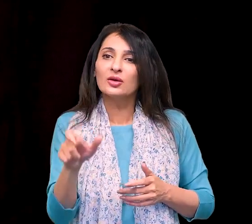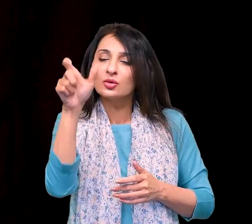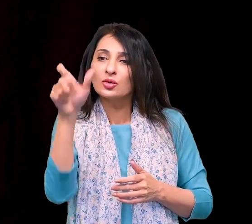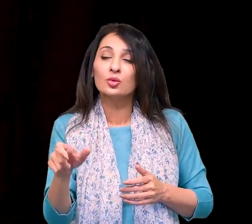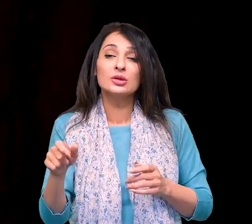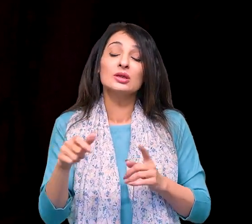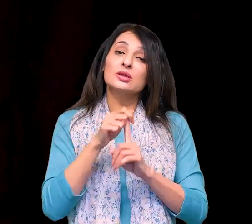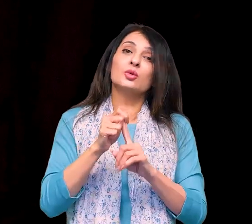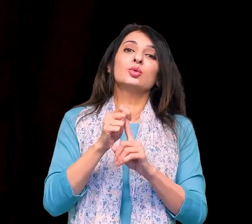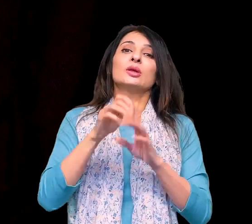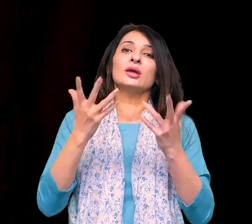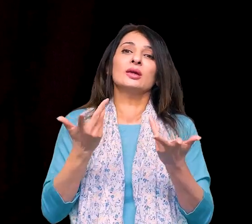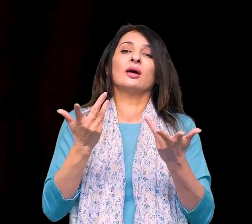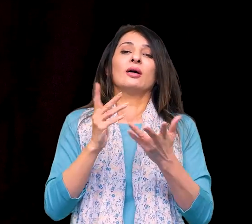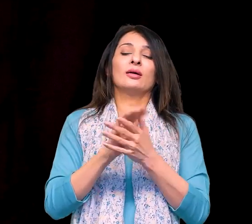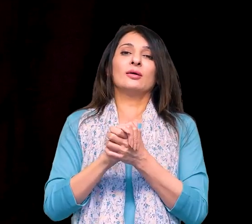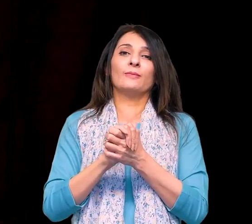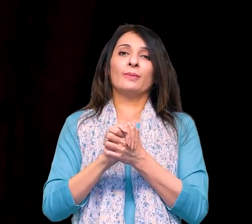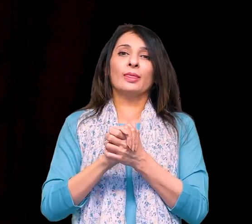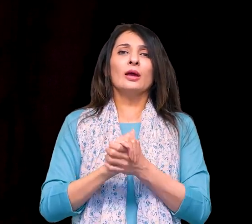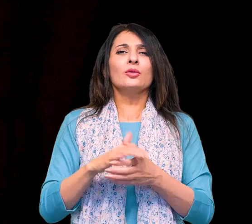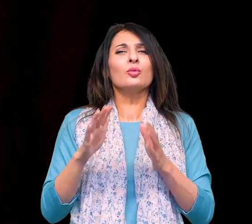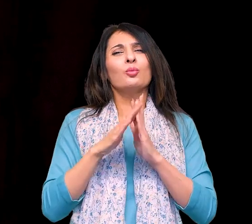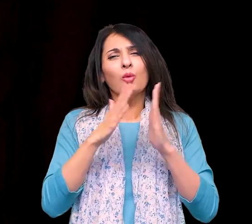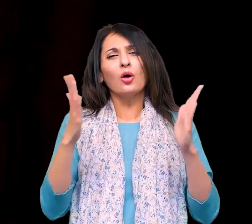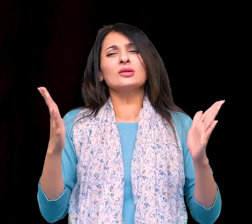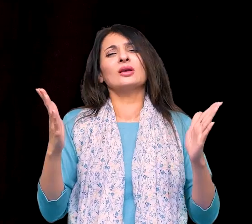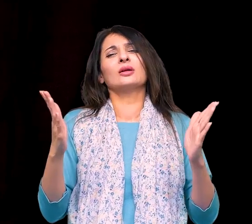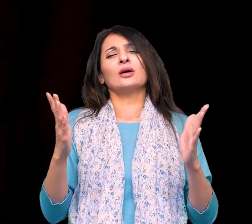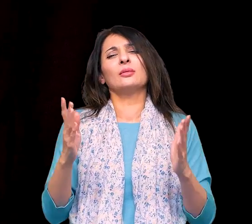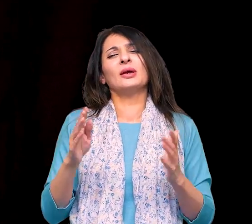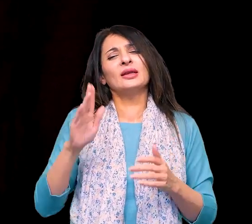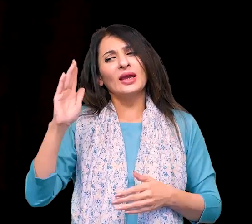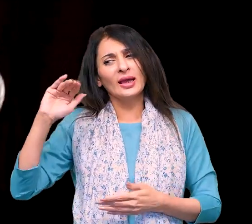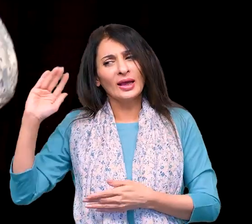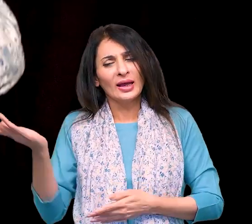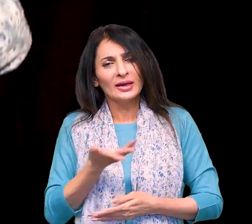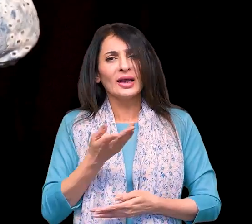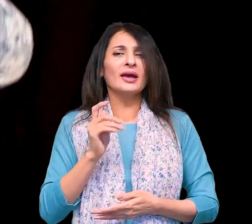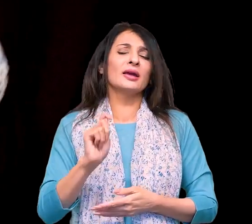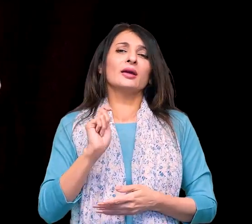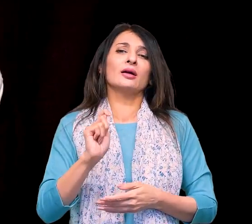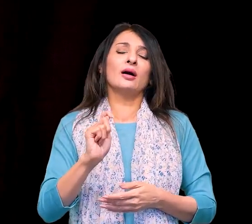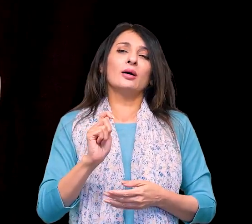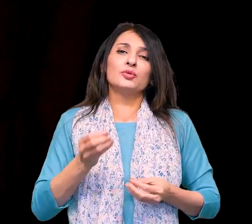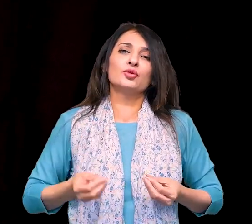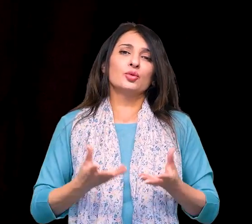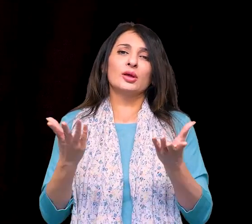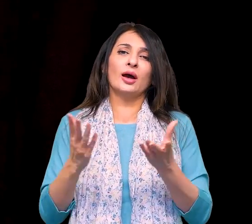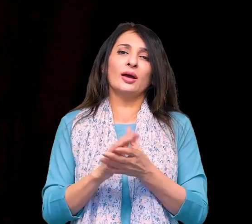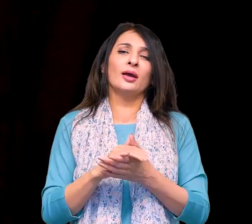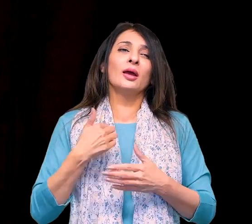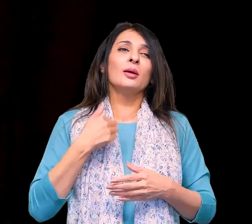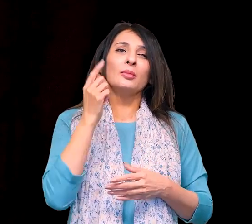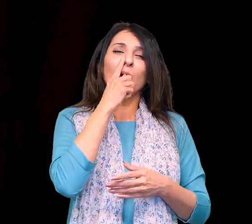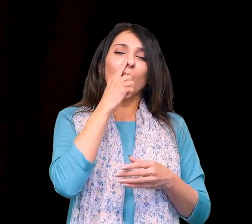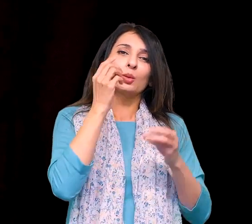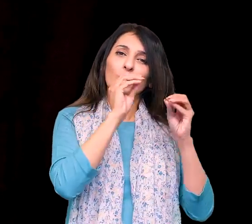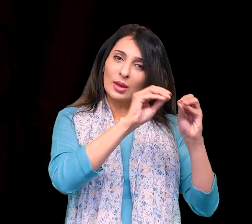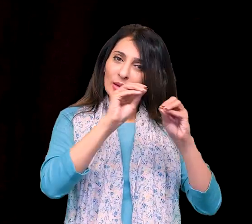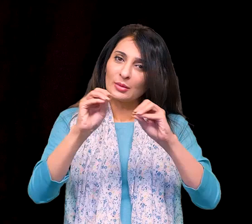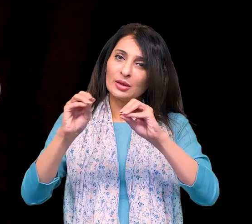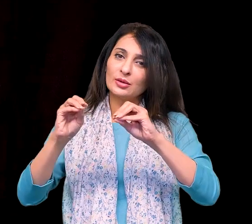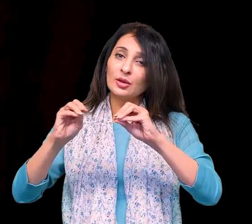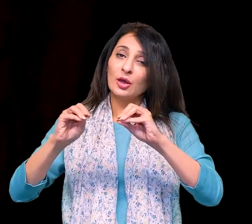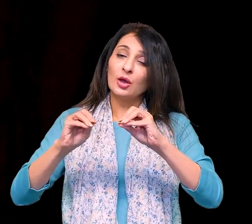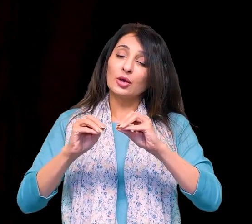that professional women wish the group can fulfill. So a lot of such initiatives are all like, for me, fall under the banner of